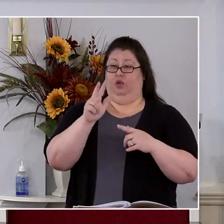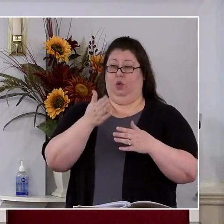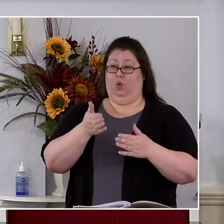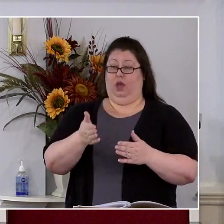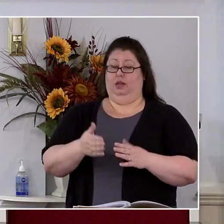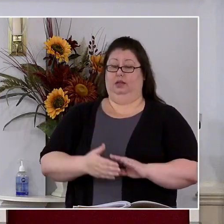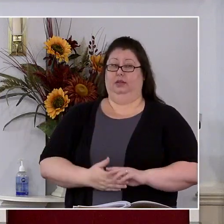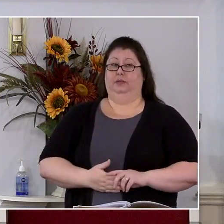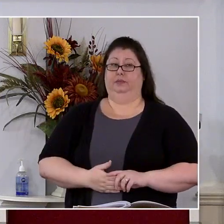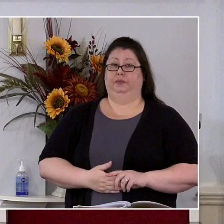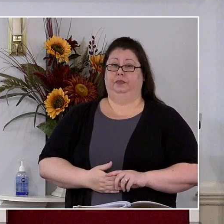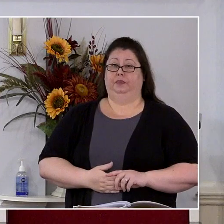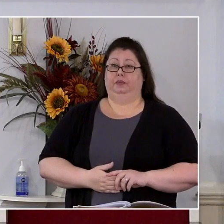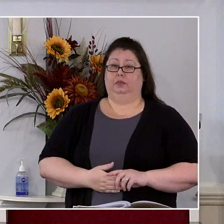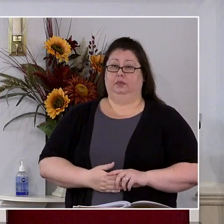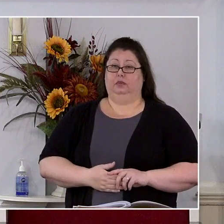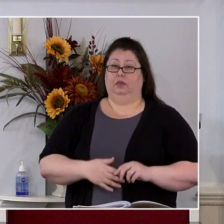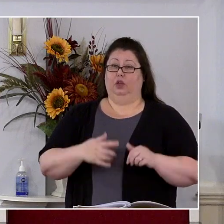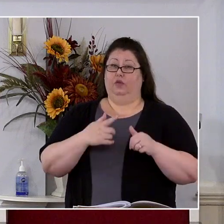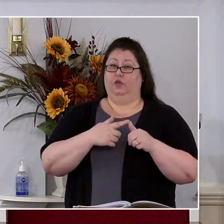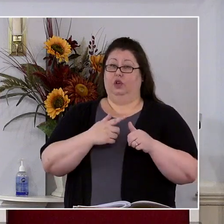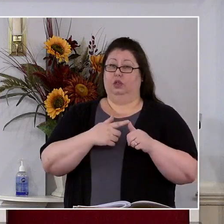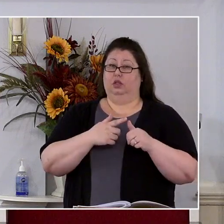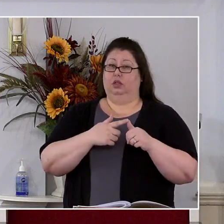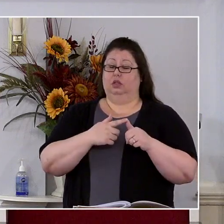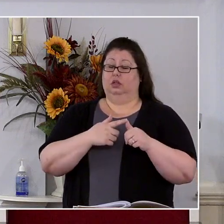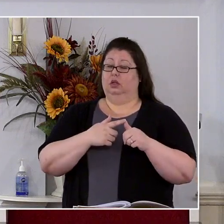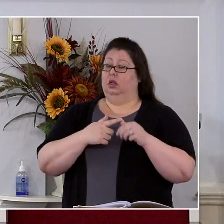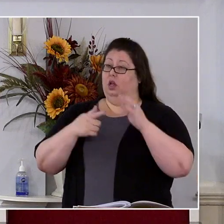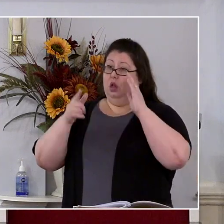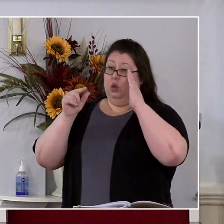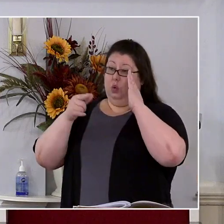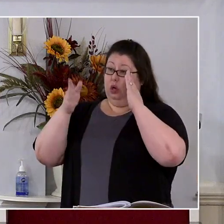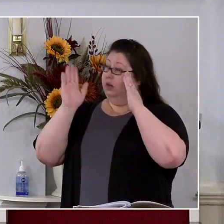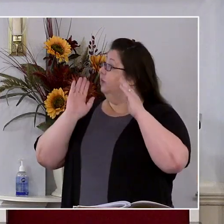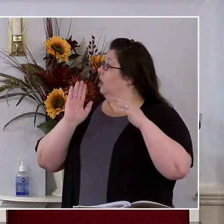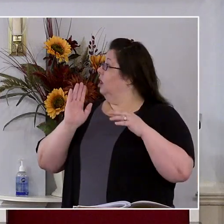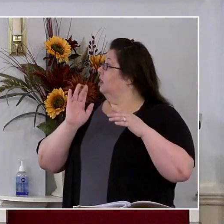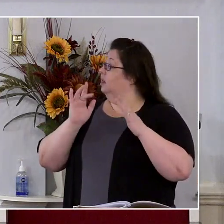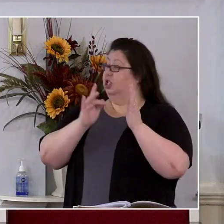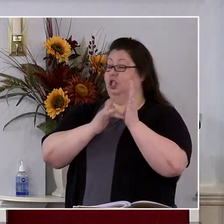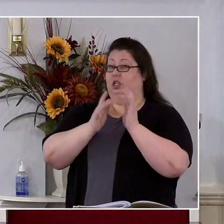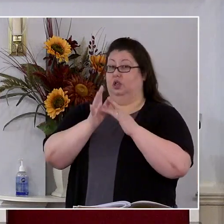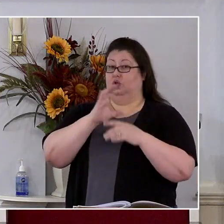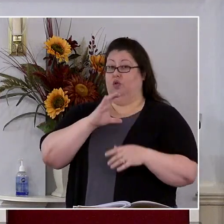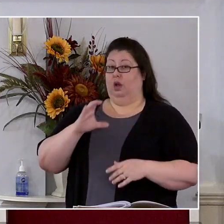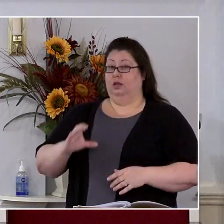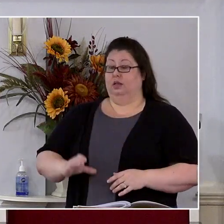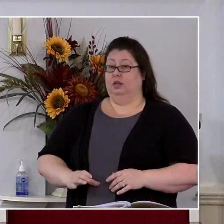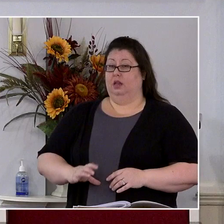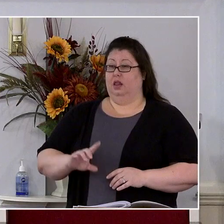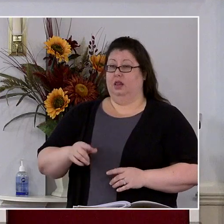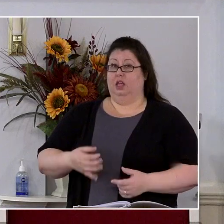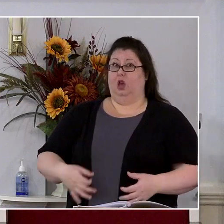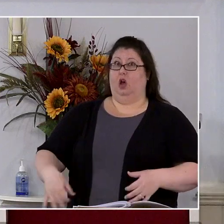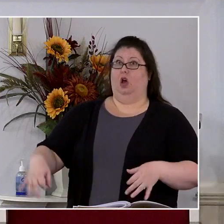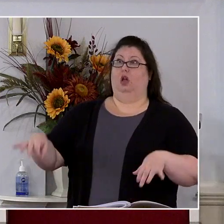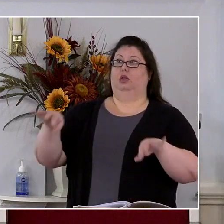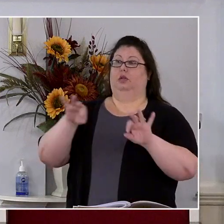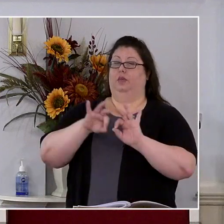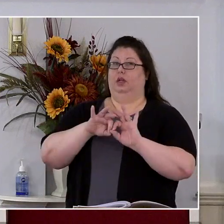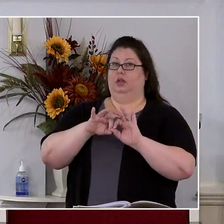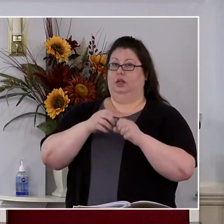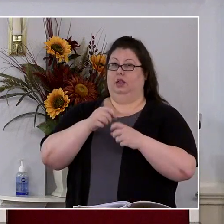ways. First of all, the word of God is Jesus Christ, the ultimate